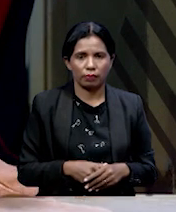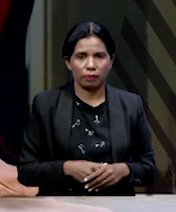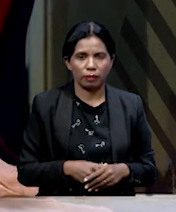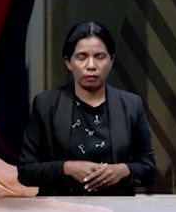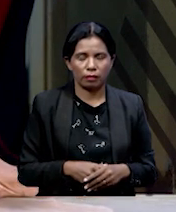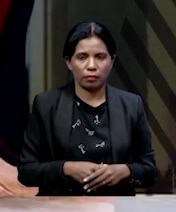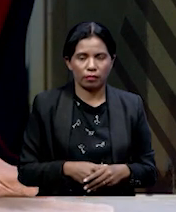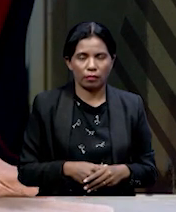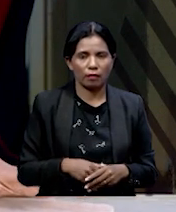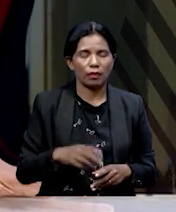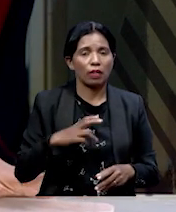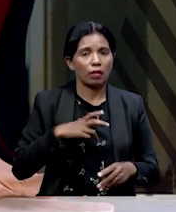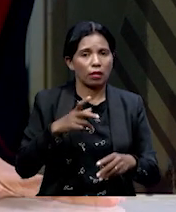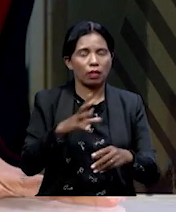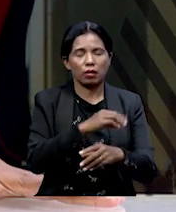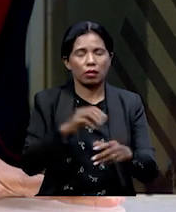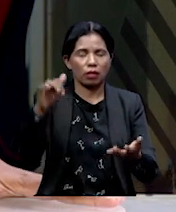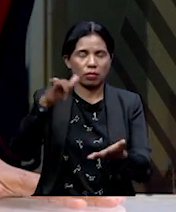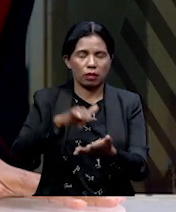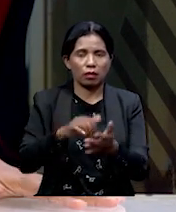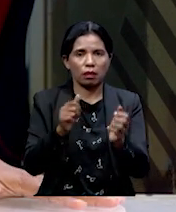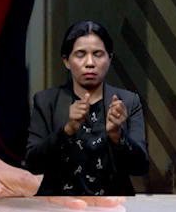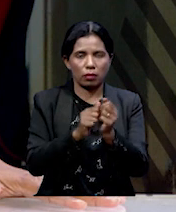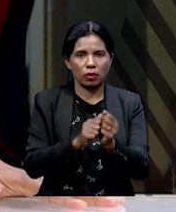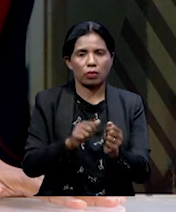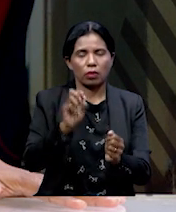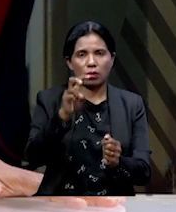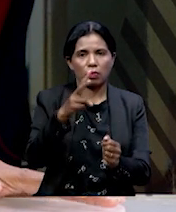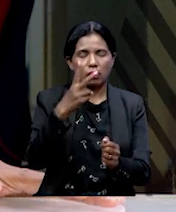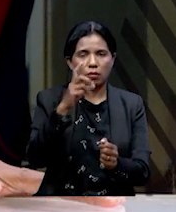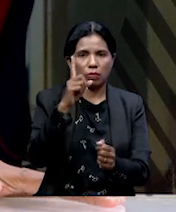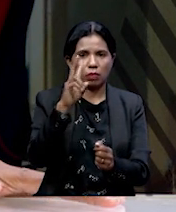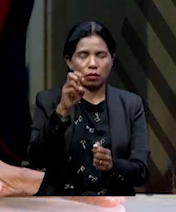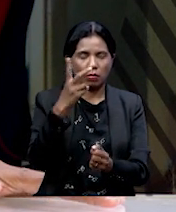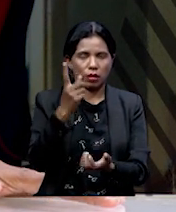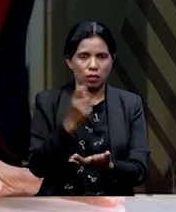Portu Tibar se acumula kontentor to rihun sanulu resin rua.